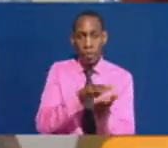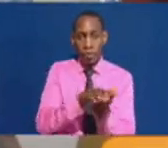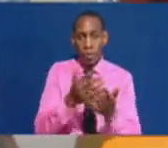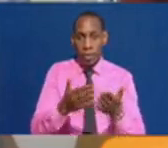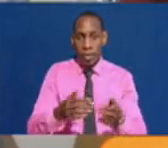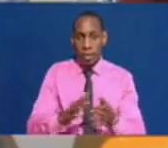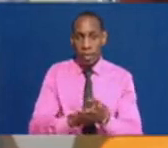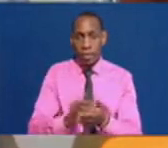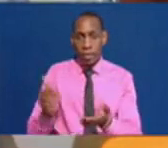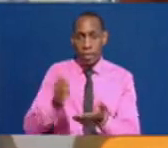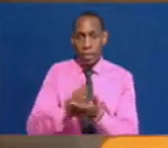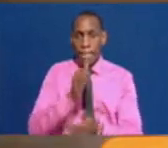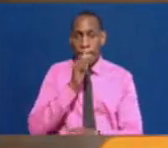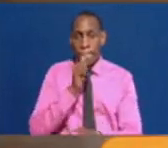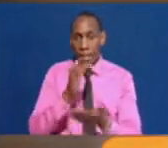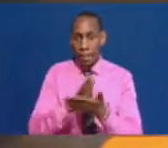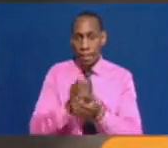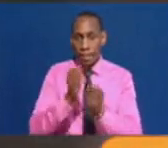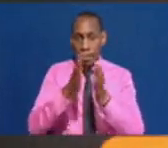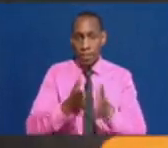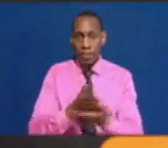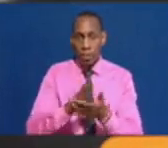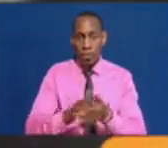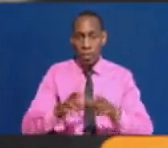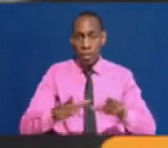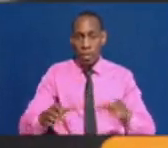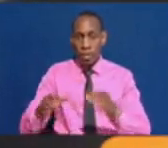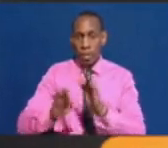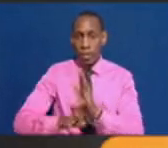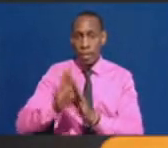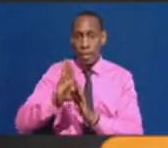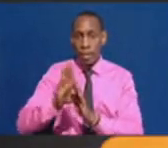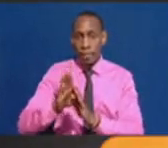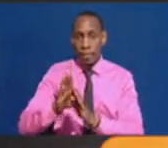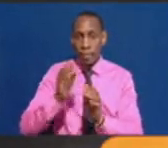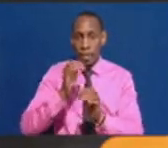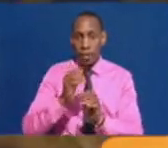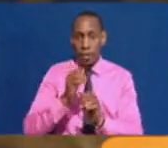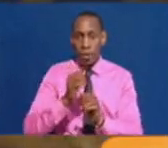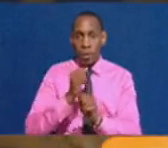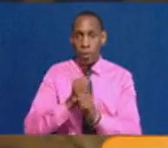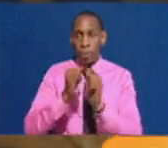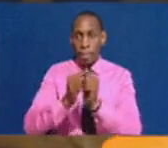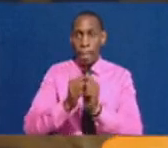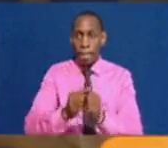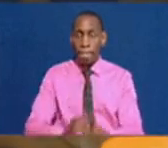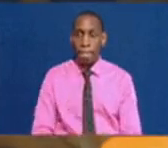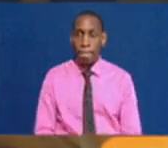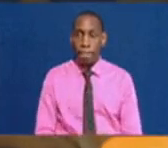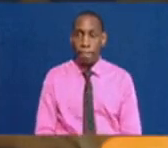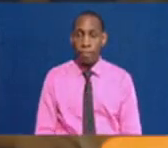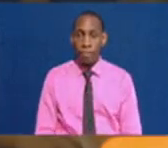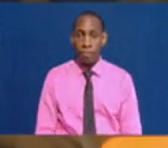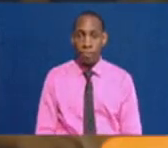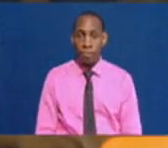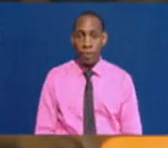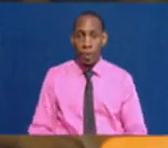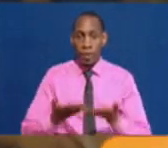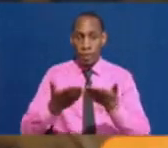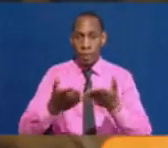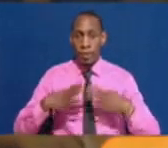installed by private sector players through the Lakefront Development Corporation. We provide up to 10 million for those